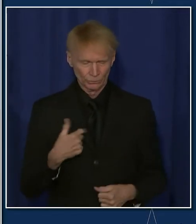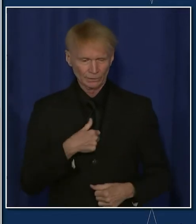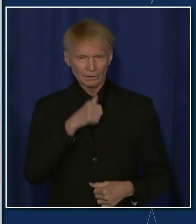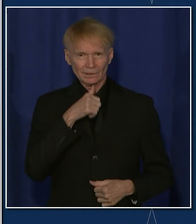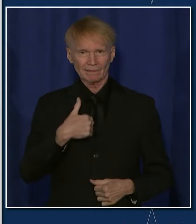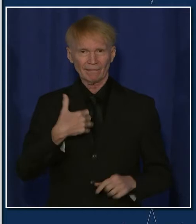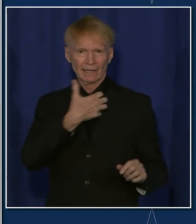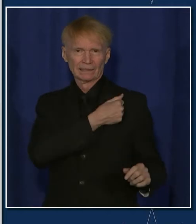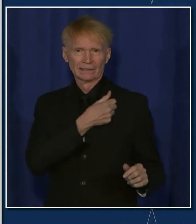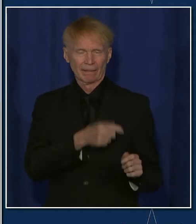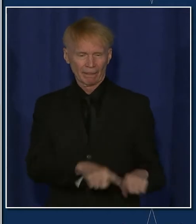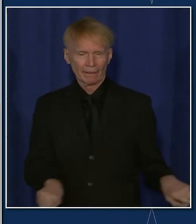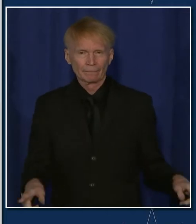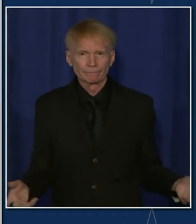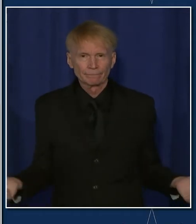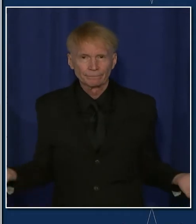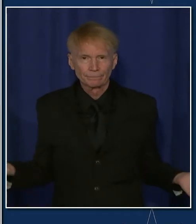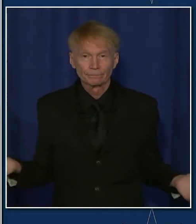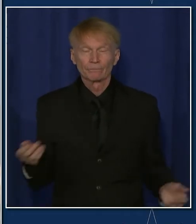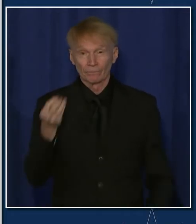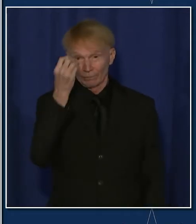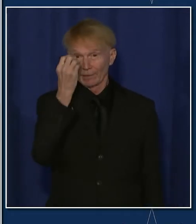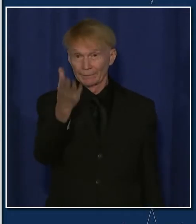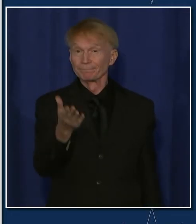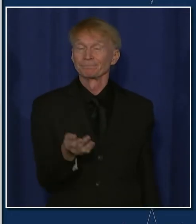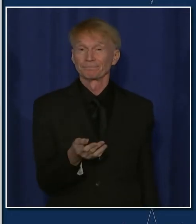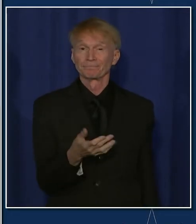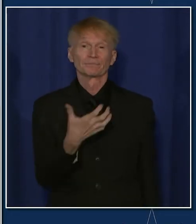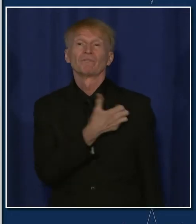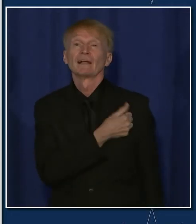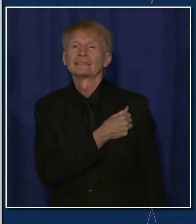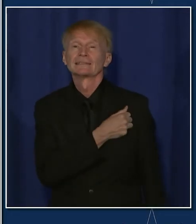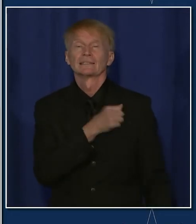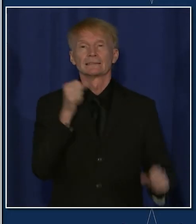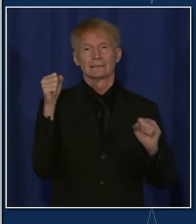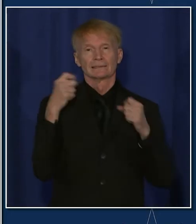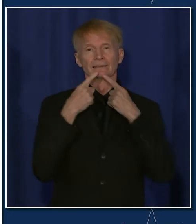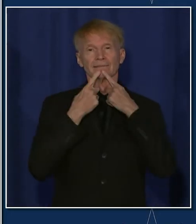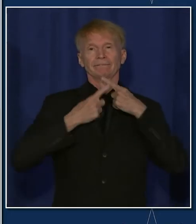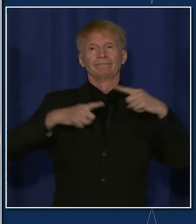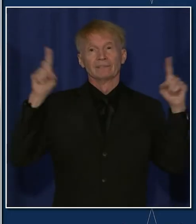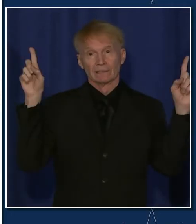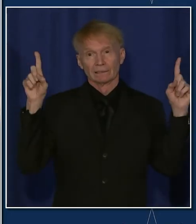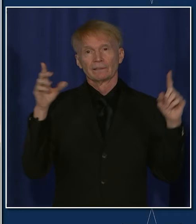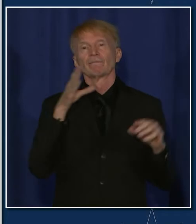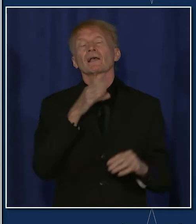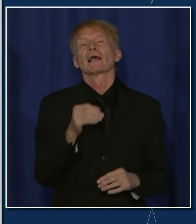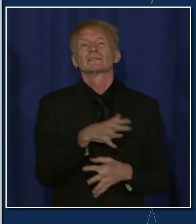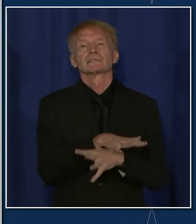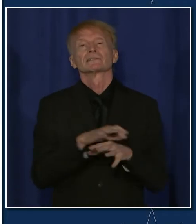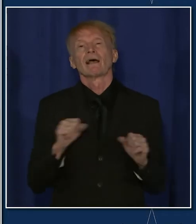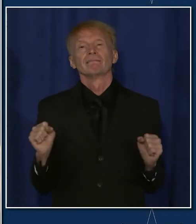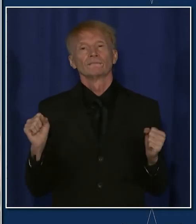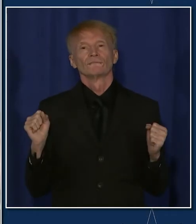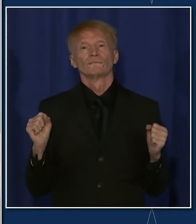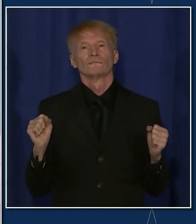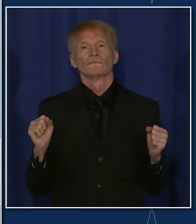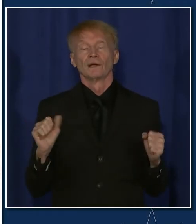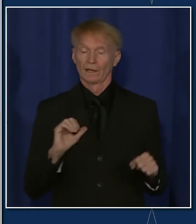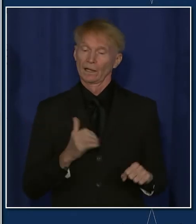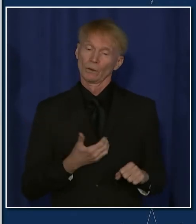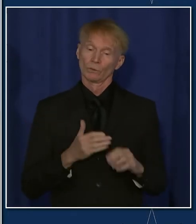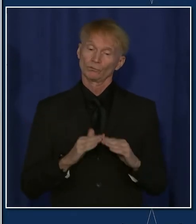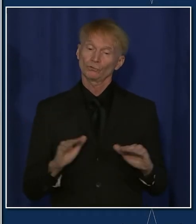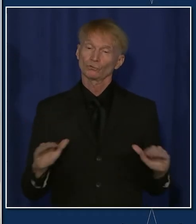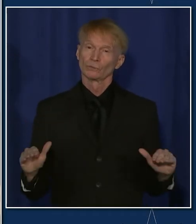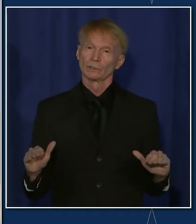vaccinated. I will tell you again that the vaccines are effective and they are safe. Our